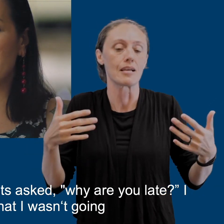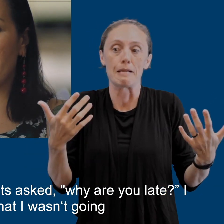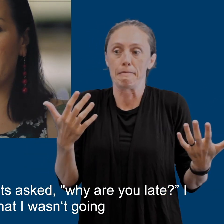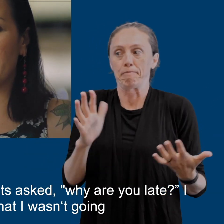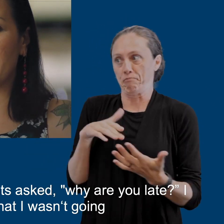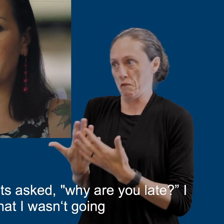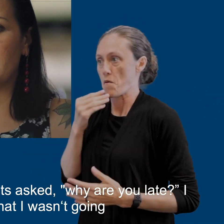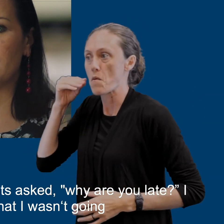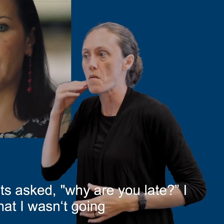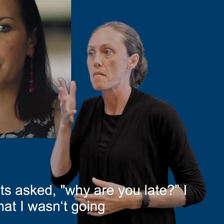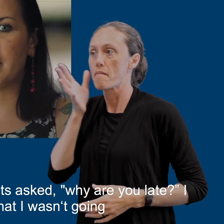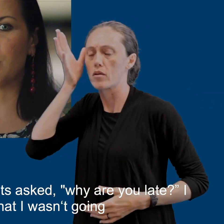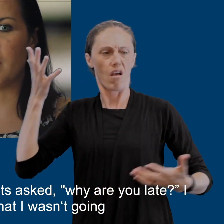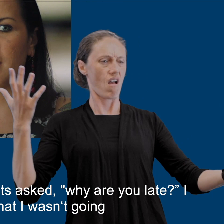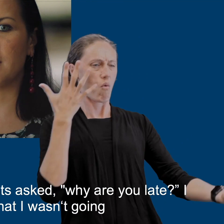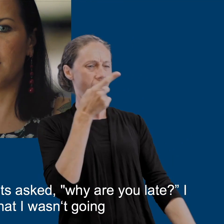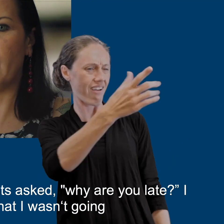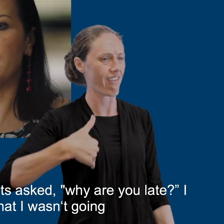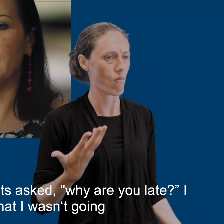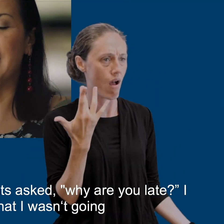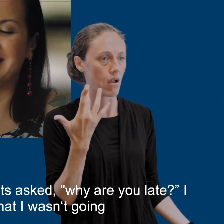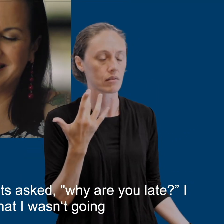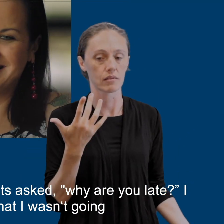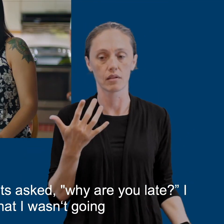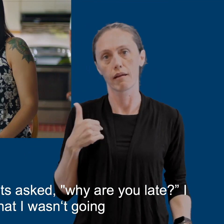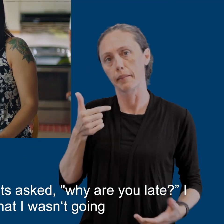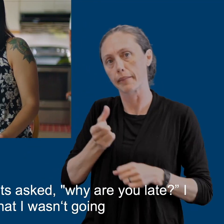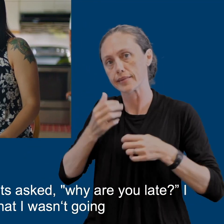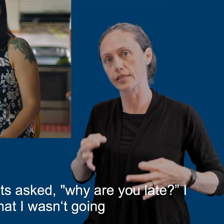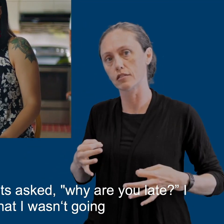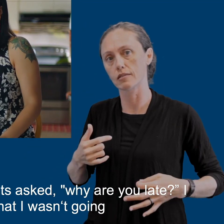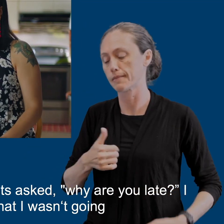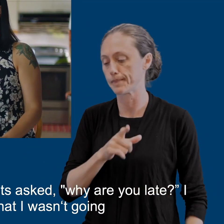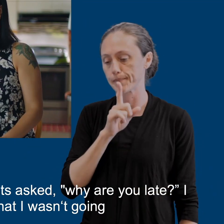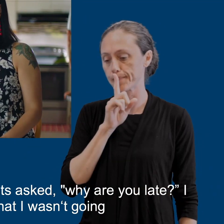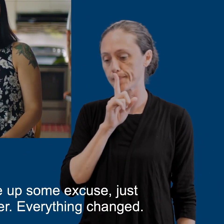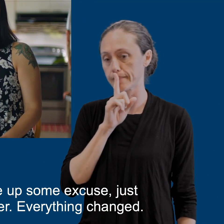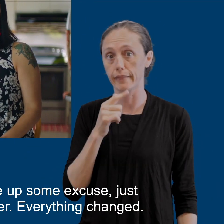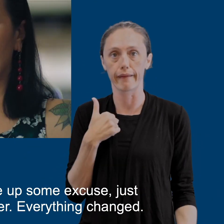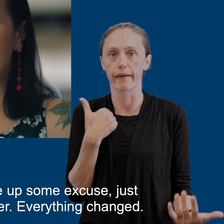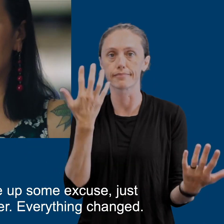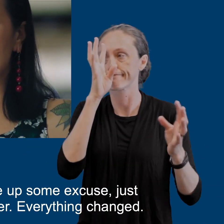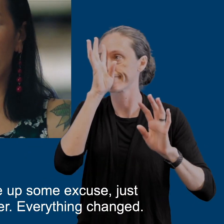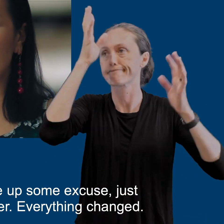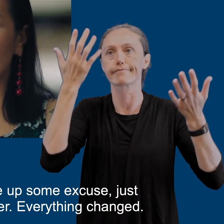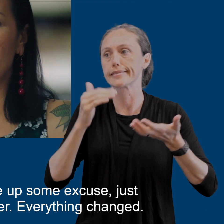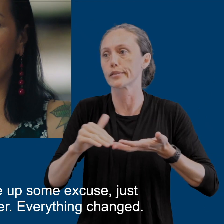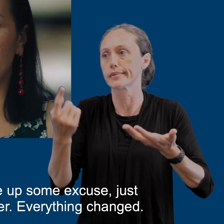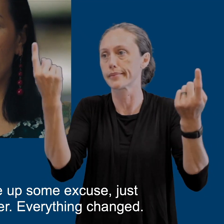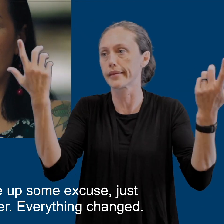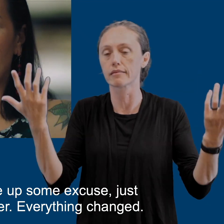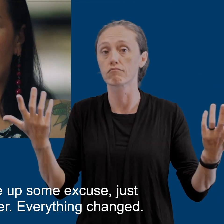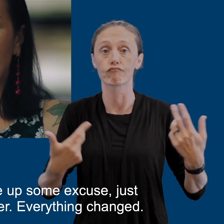tops, and so my parents were like, why are you late? And I made a decision like that I wasn't gonna say anything. I made up some